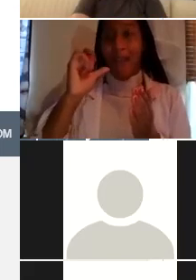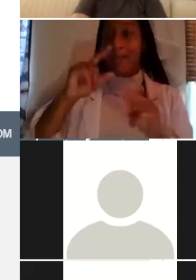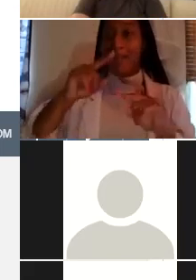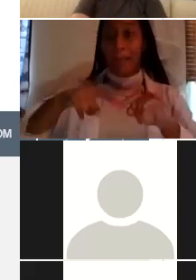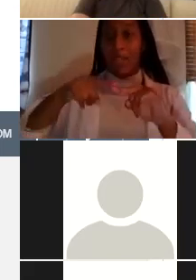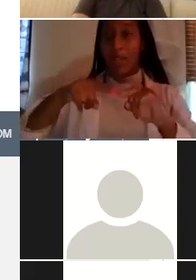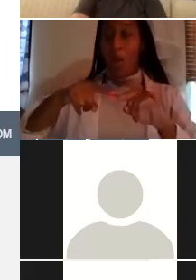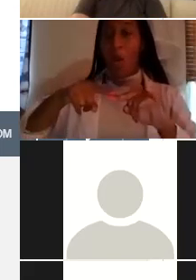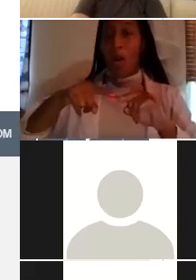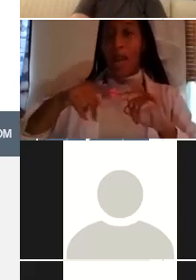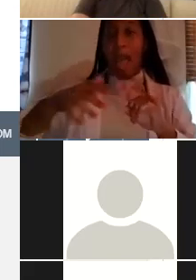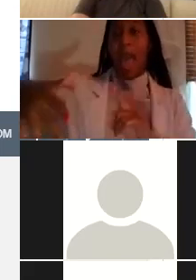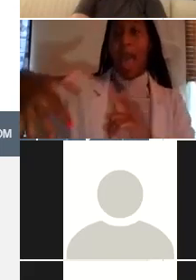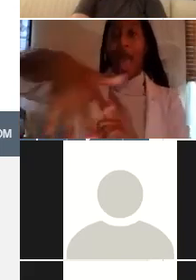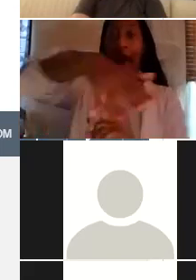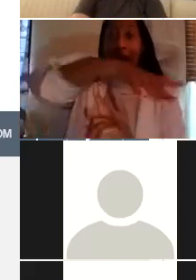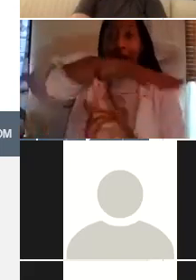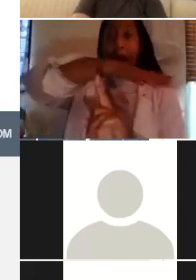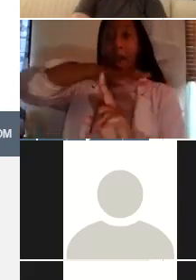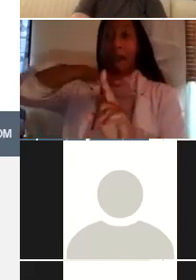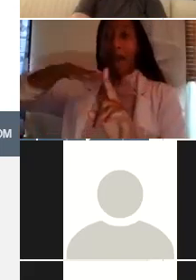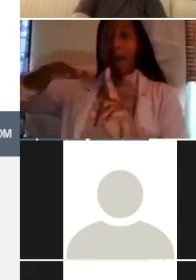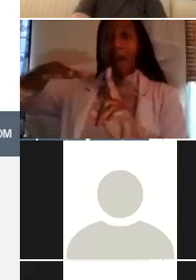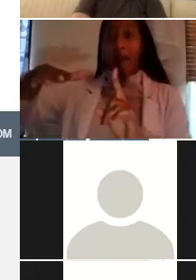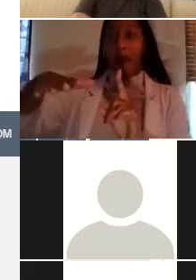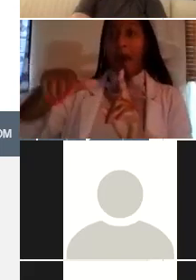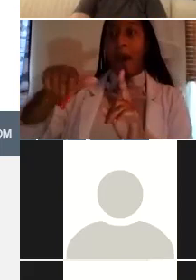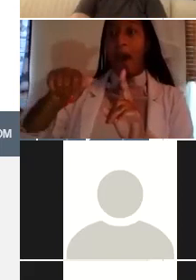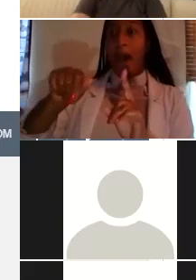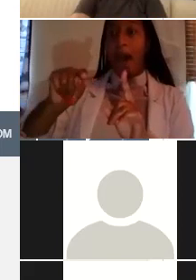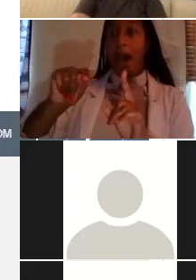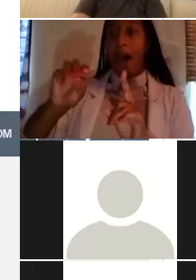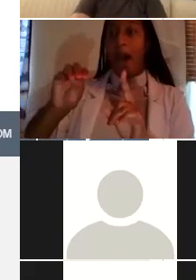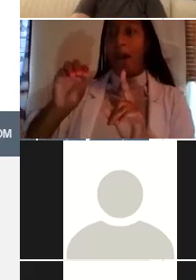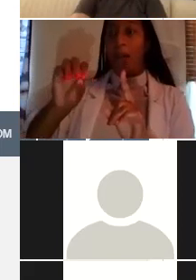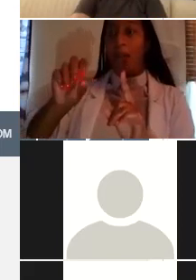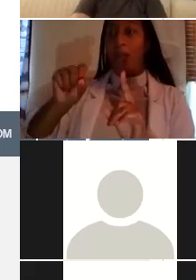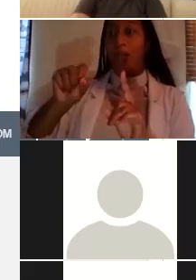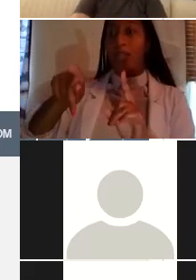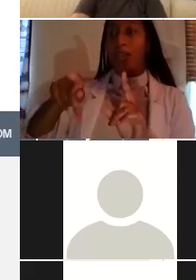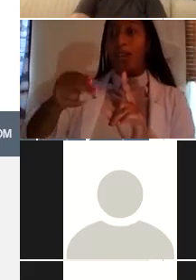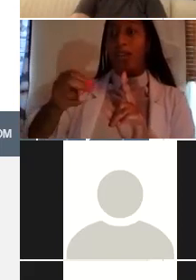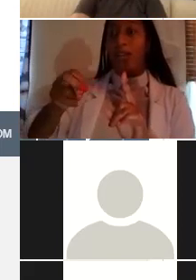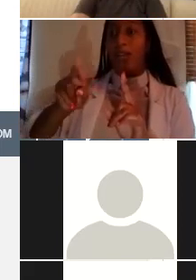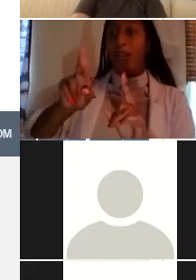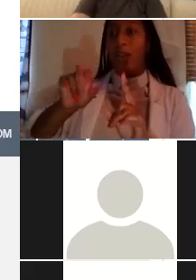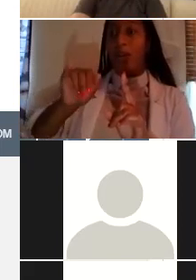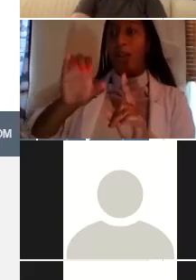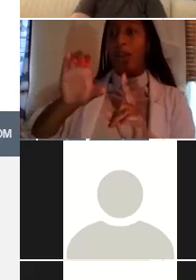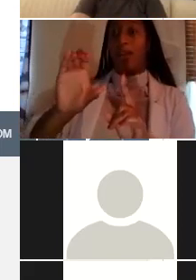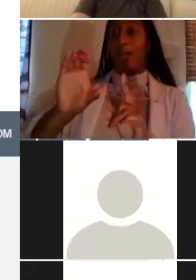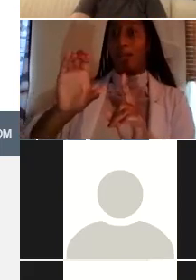Celsius scales are. Okay, the Celsius and Fahrenheit